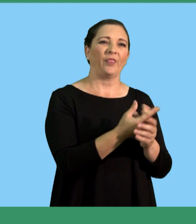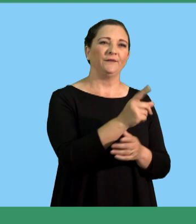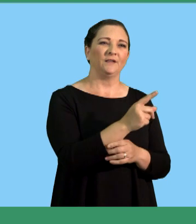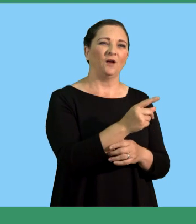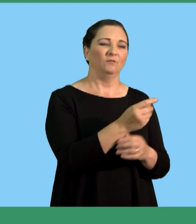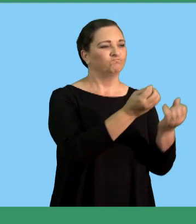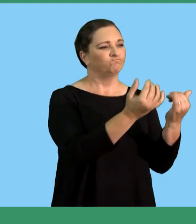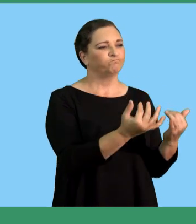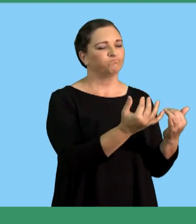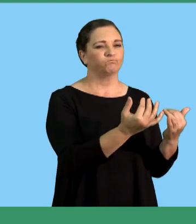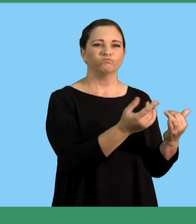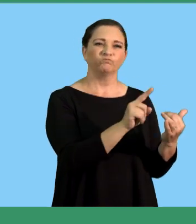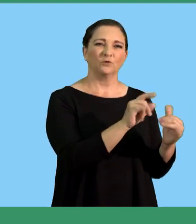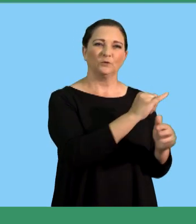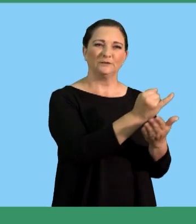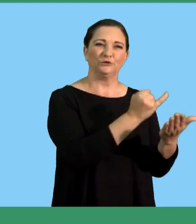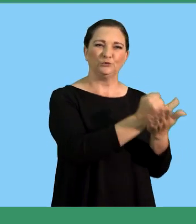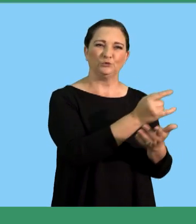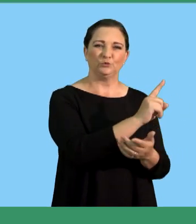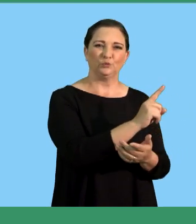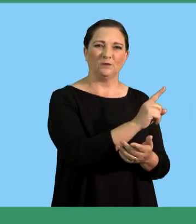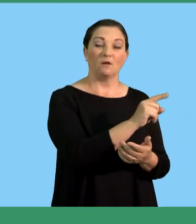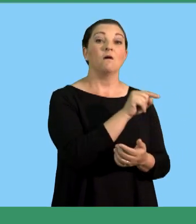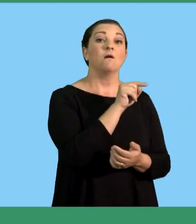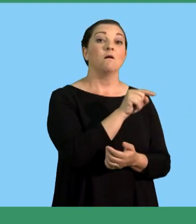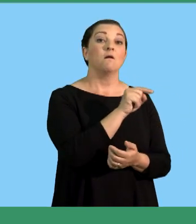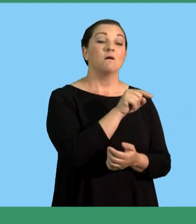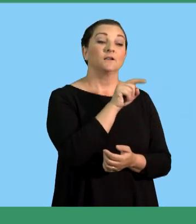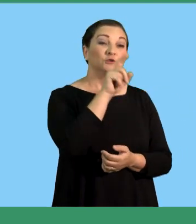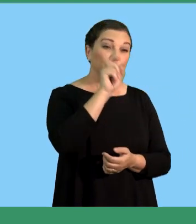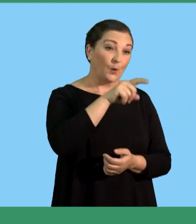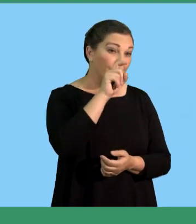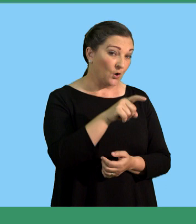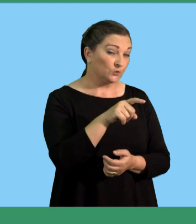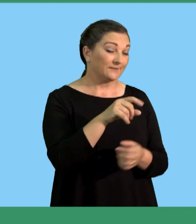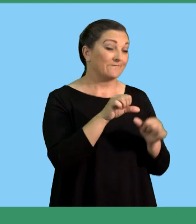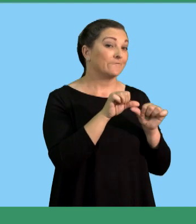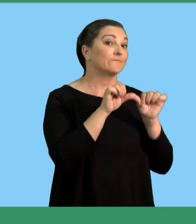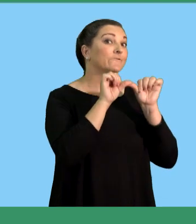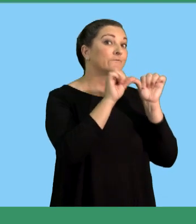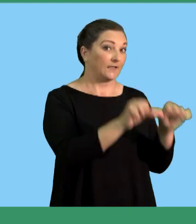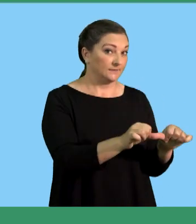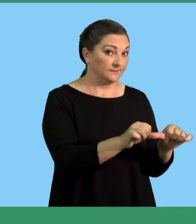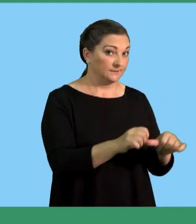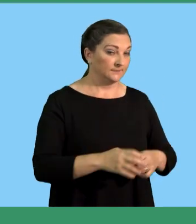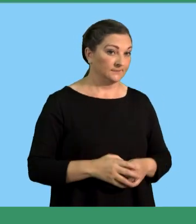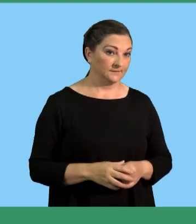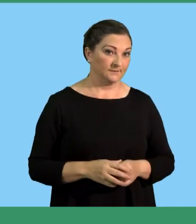institution. Now, which form of investment can that be? So this is supposed to be your fixed